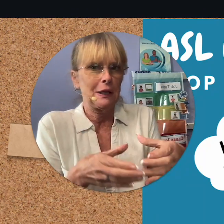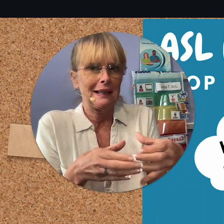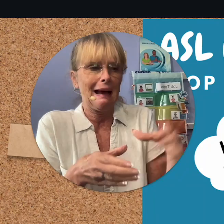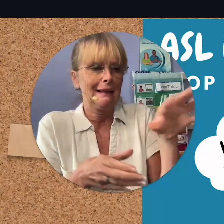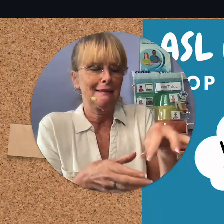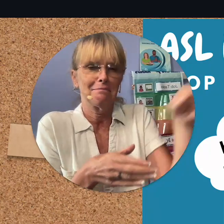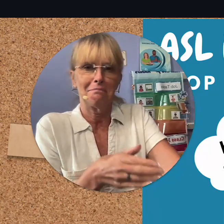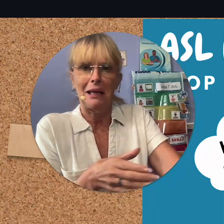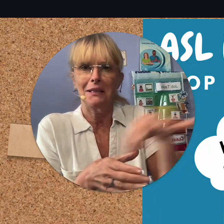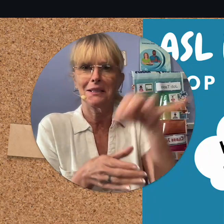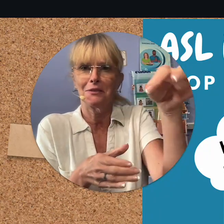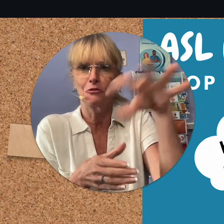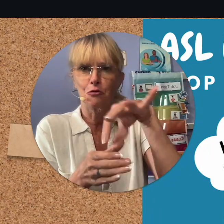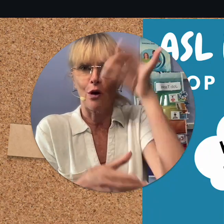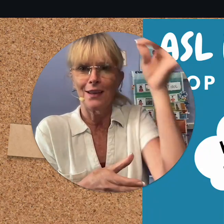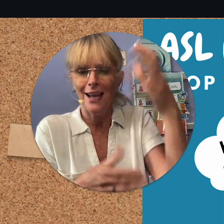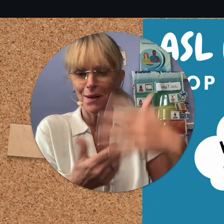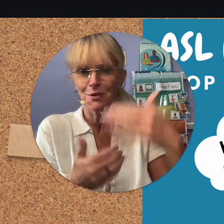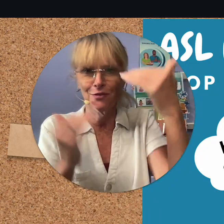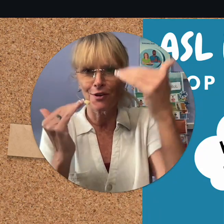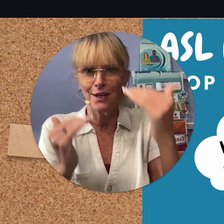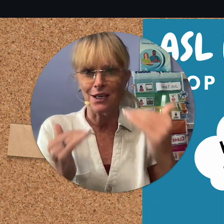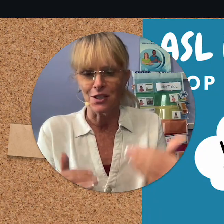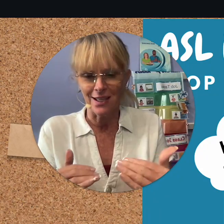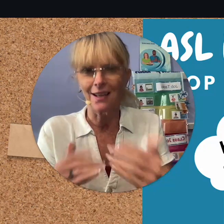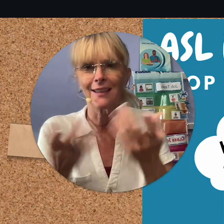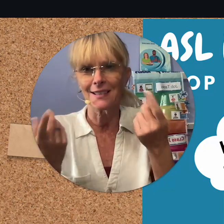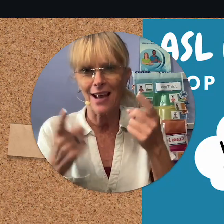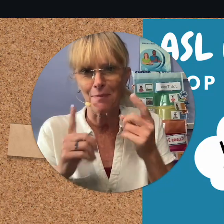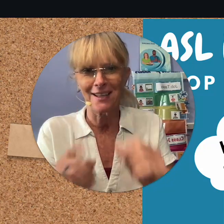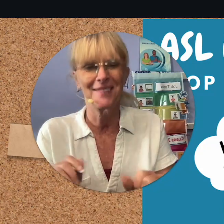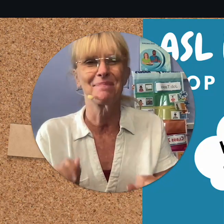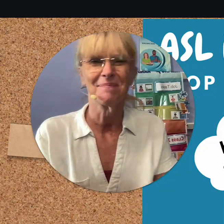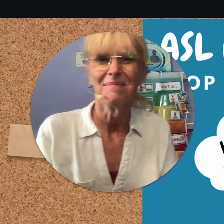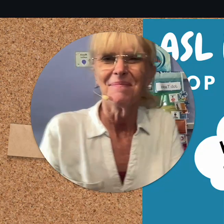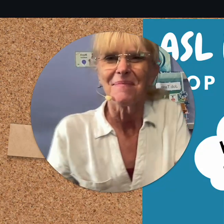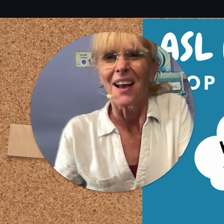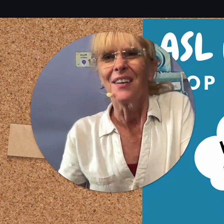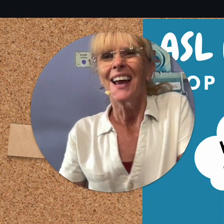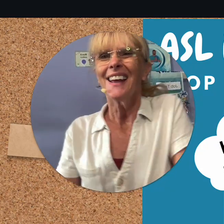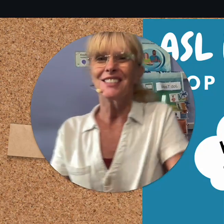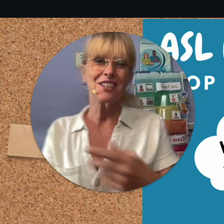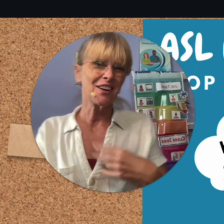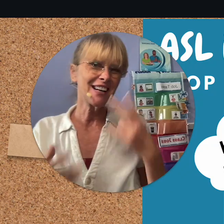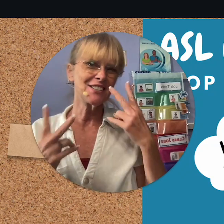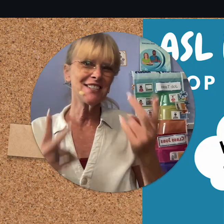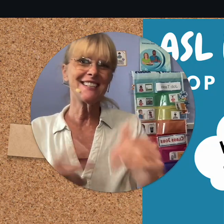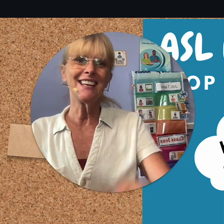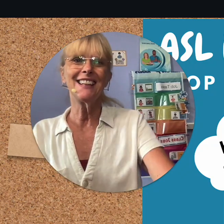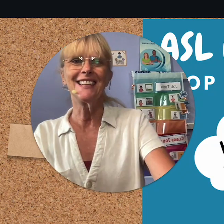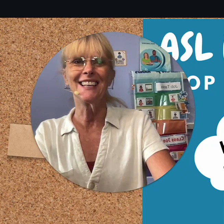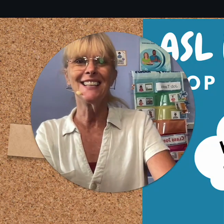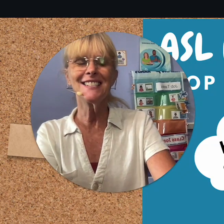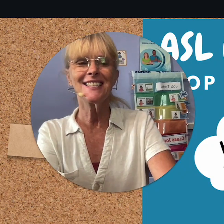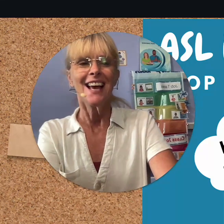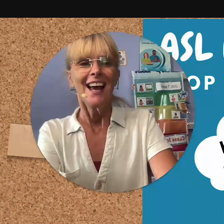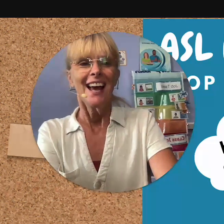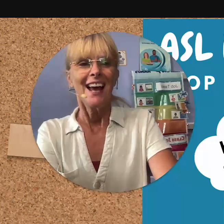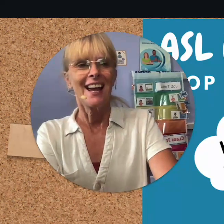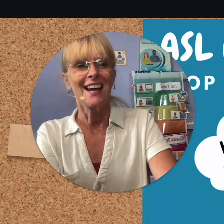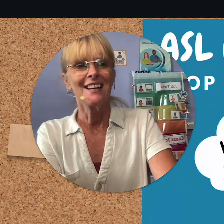for holding that, and they get to draw the names for each thing that's happening. Okay, just thought I'd let you see